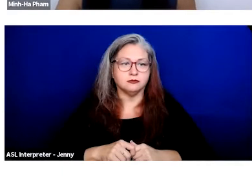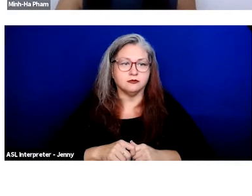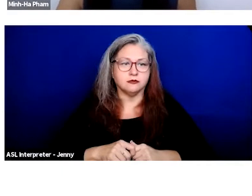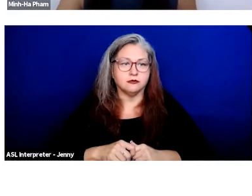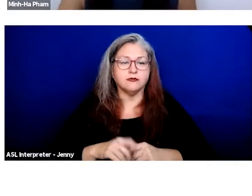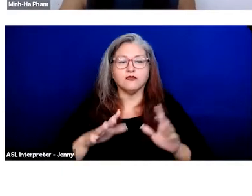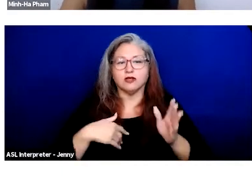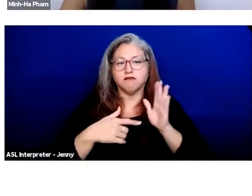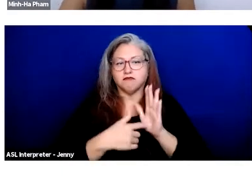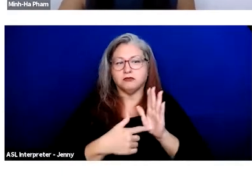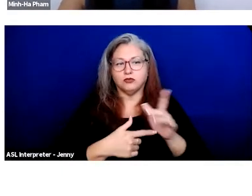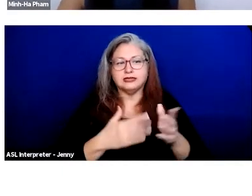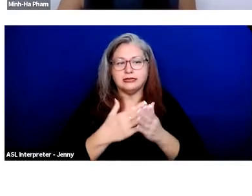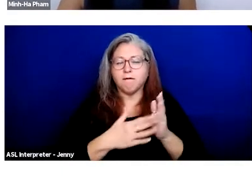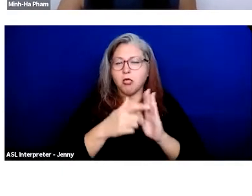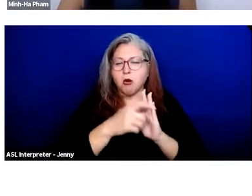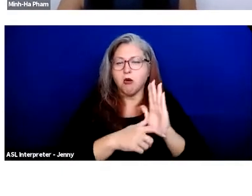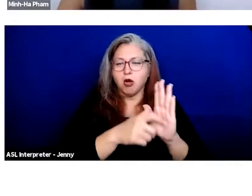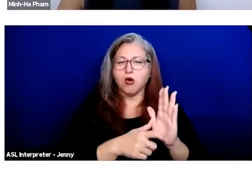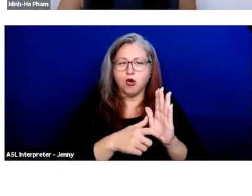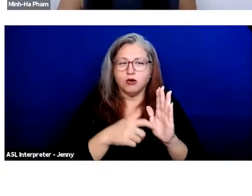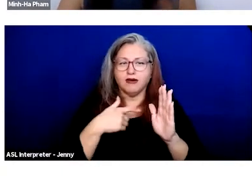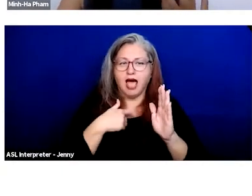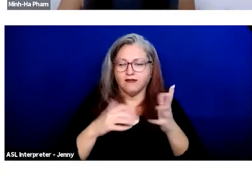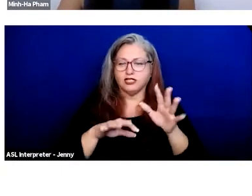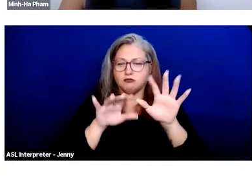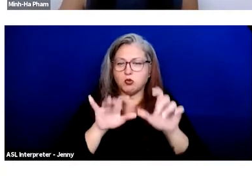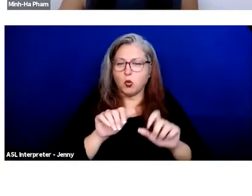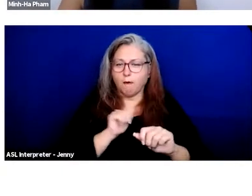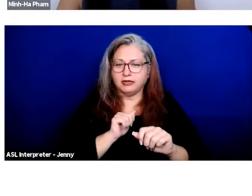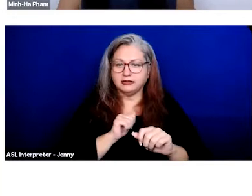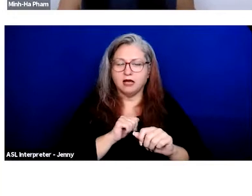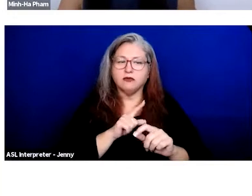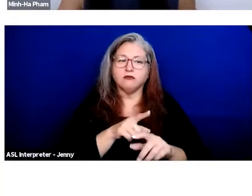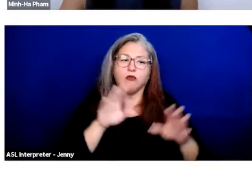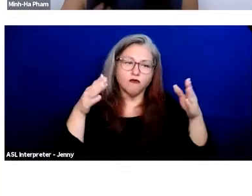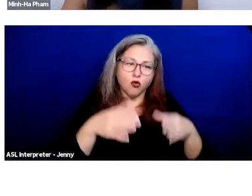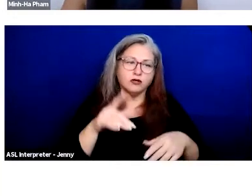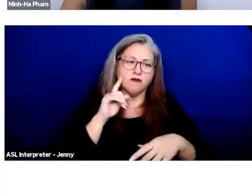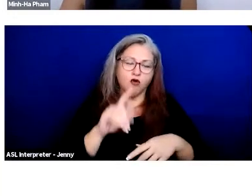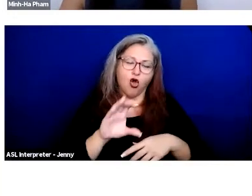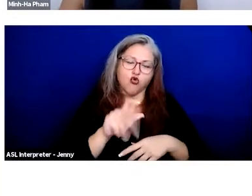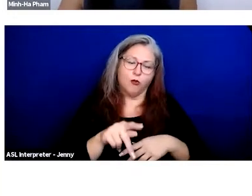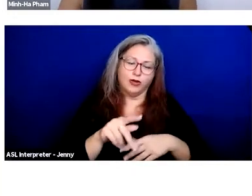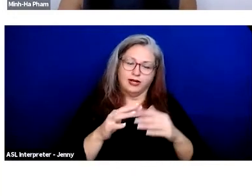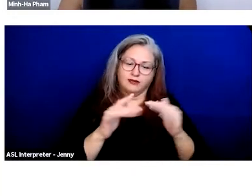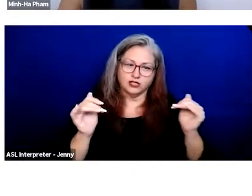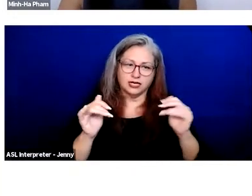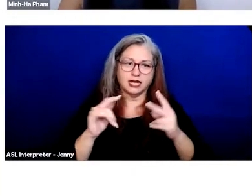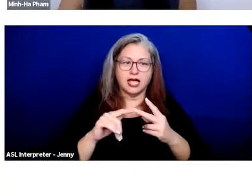I've listed just a couple of articles that I've written that are focused specifically on corporate diversity